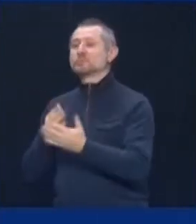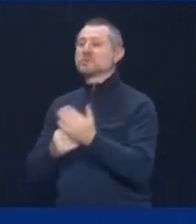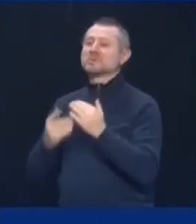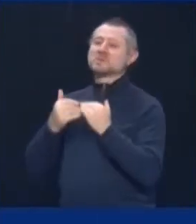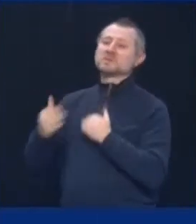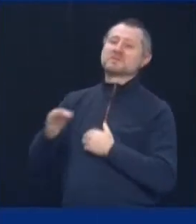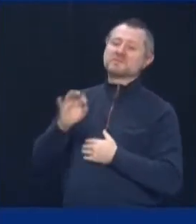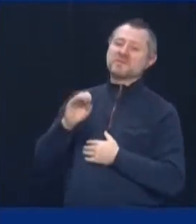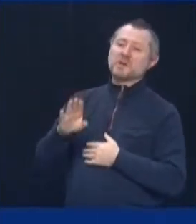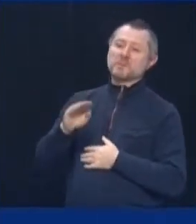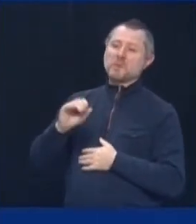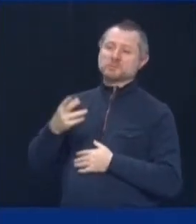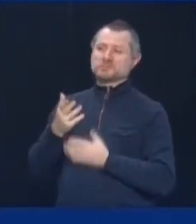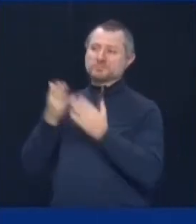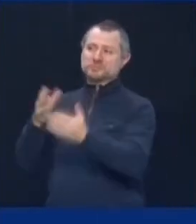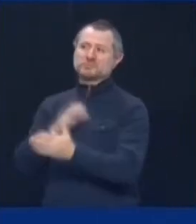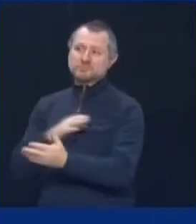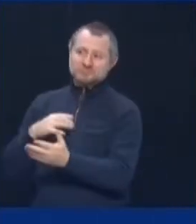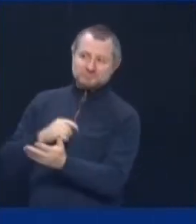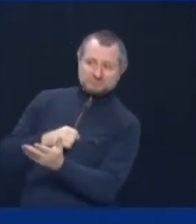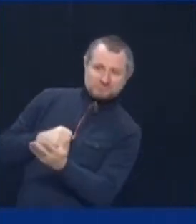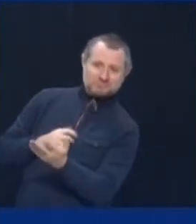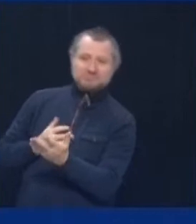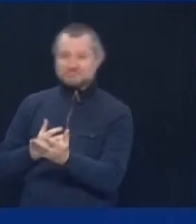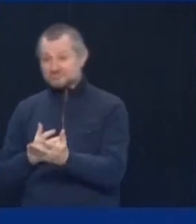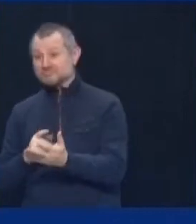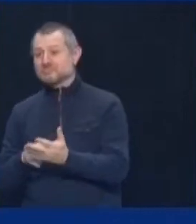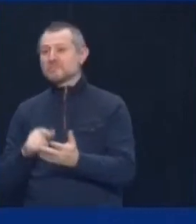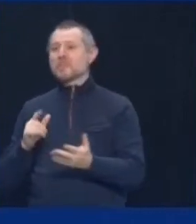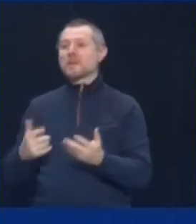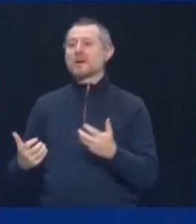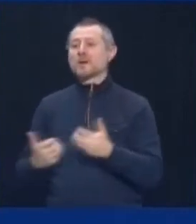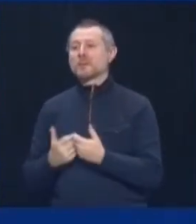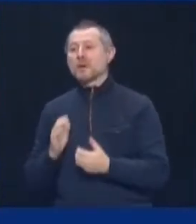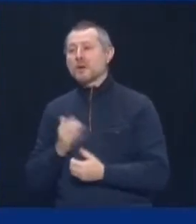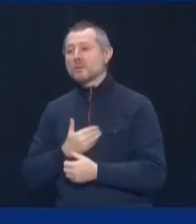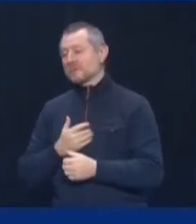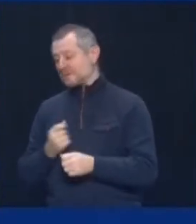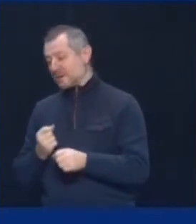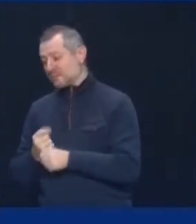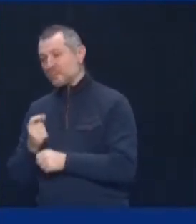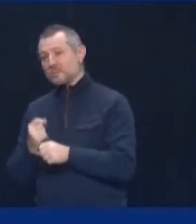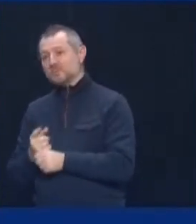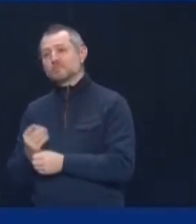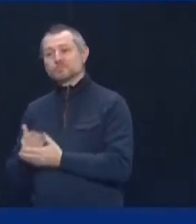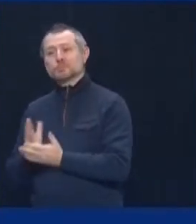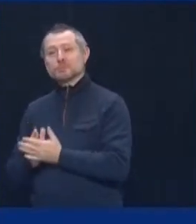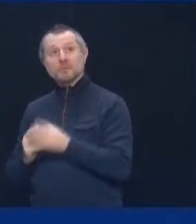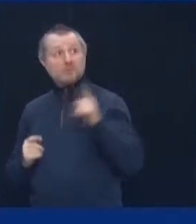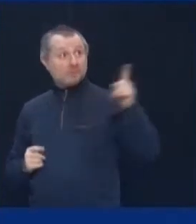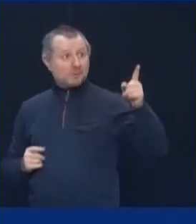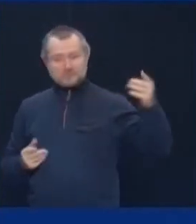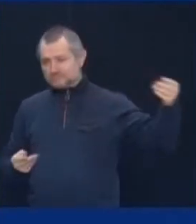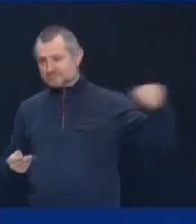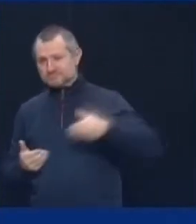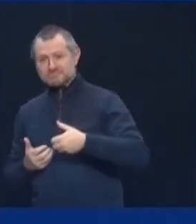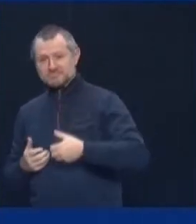which then puts us right in timing for our budget, which is March.